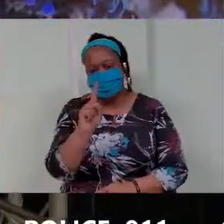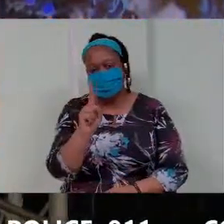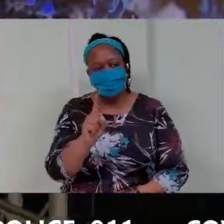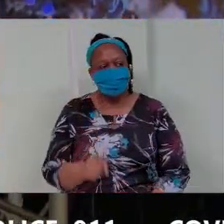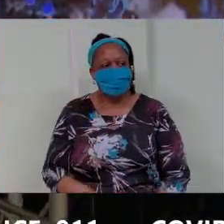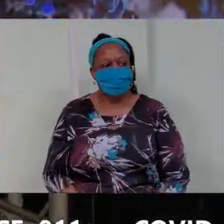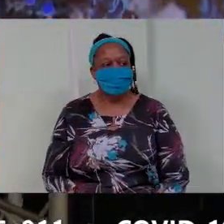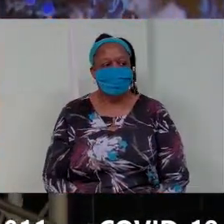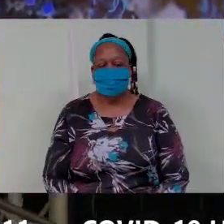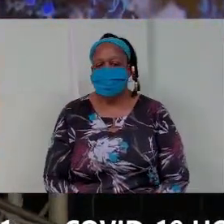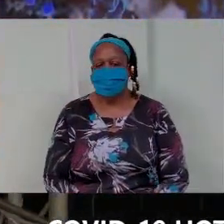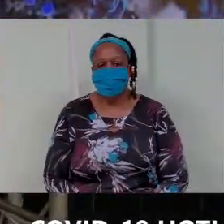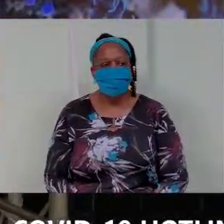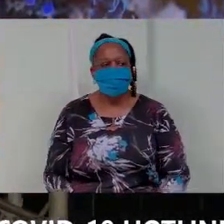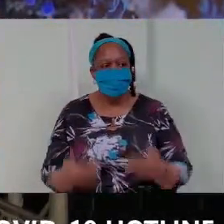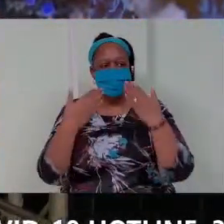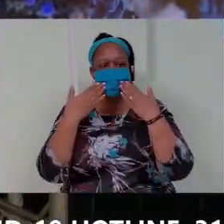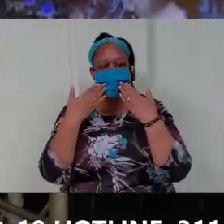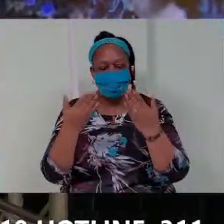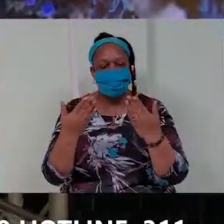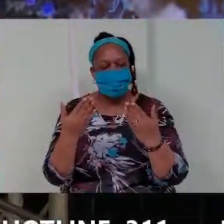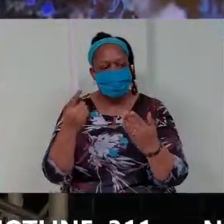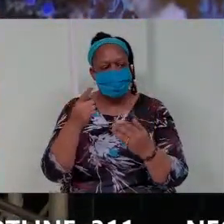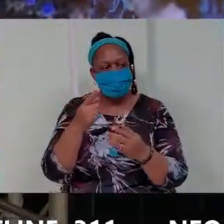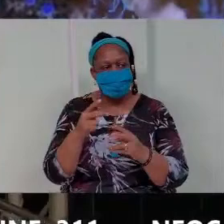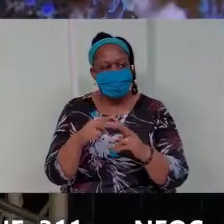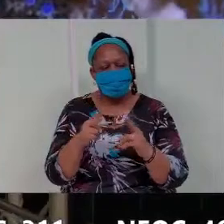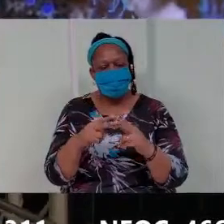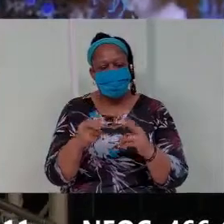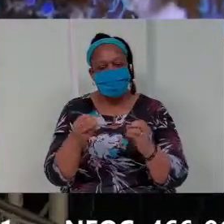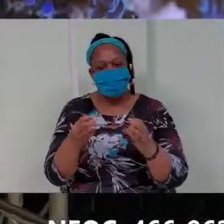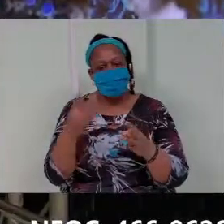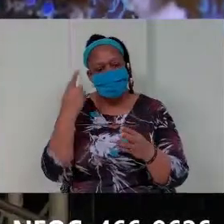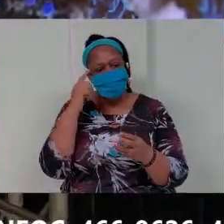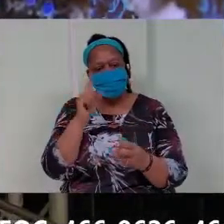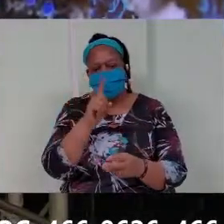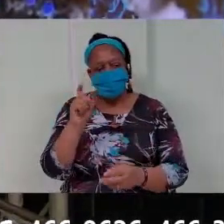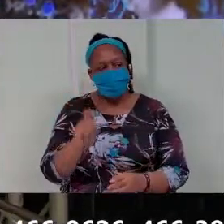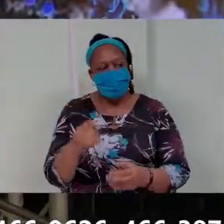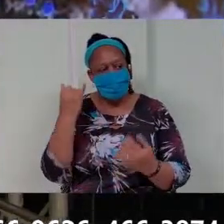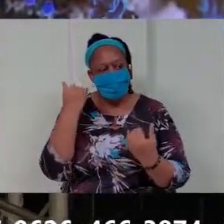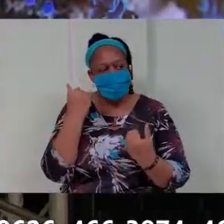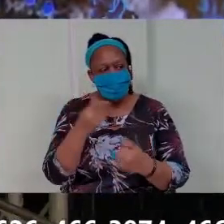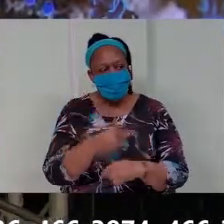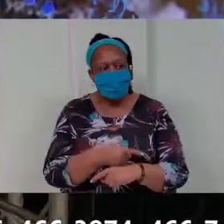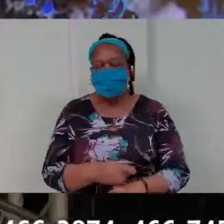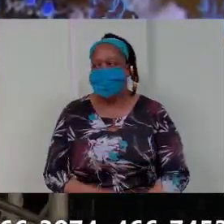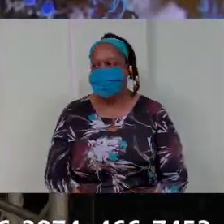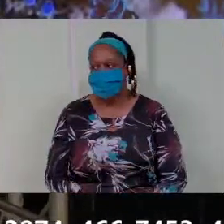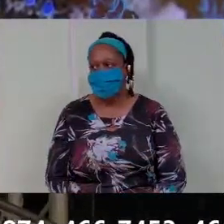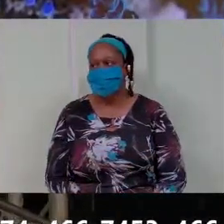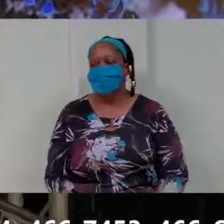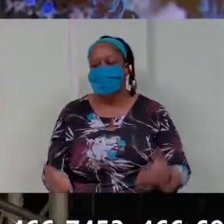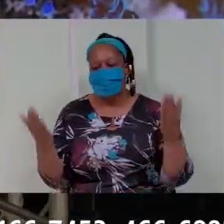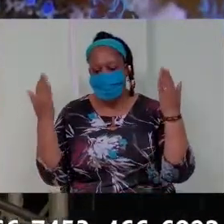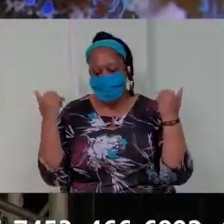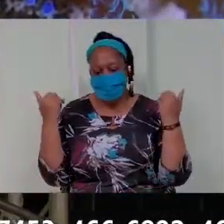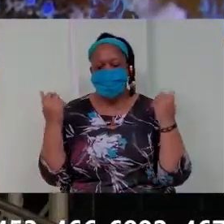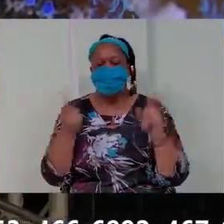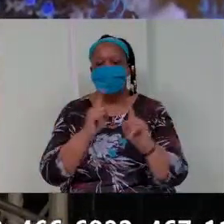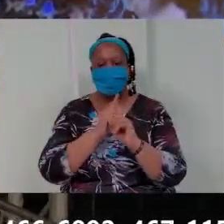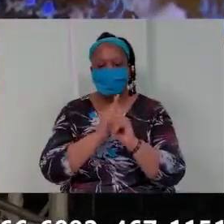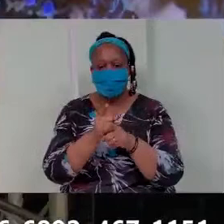Thank you very much for your questions for today. We hope that the questions were